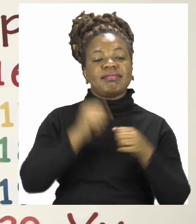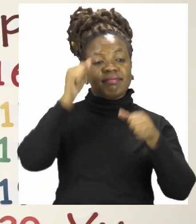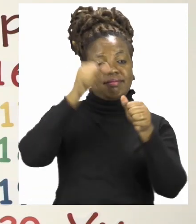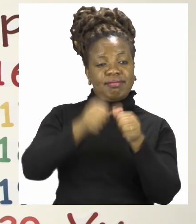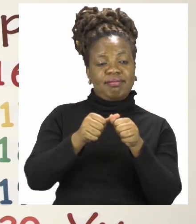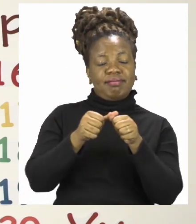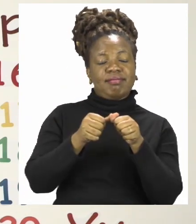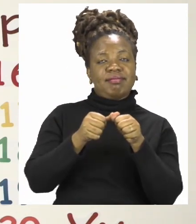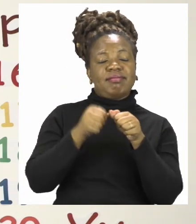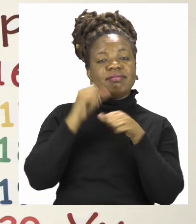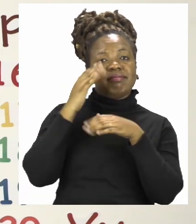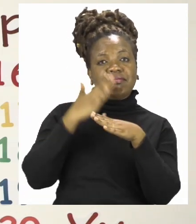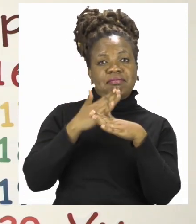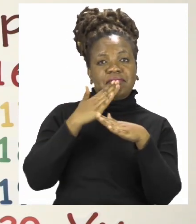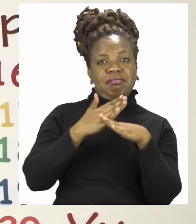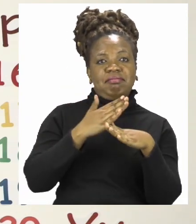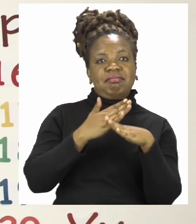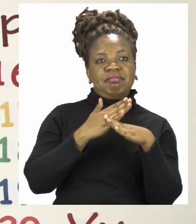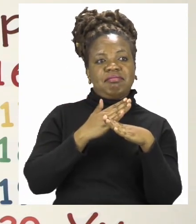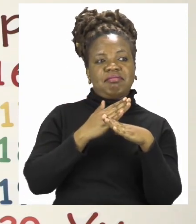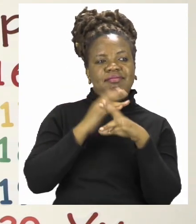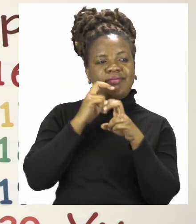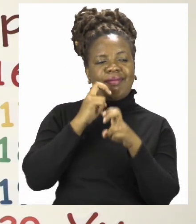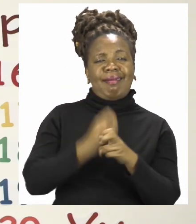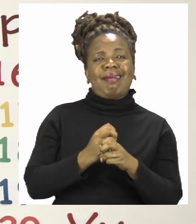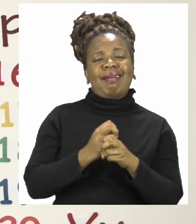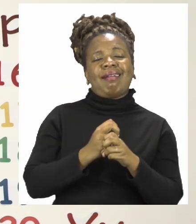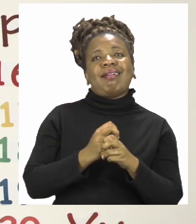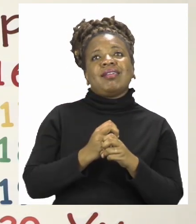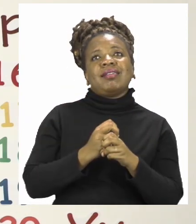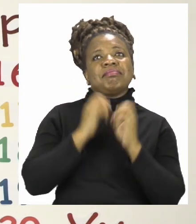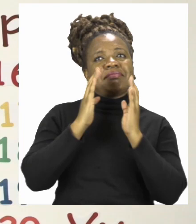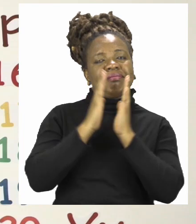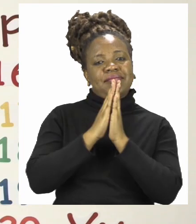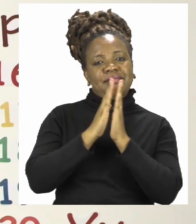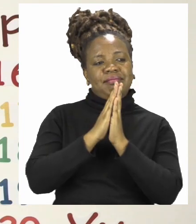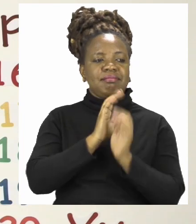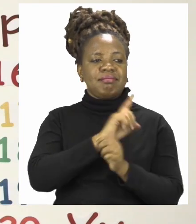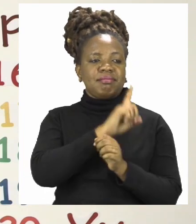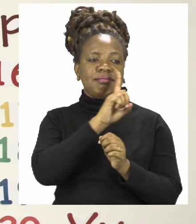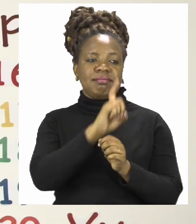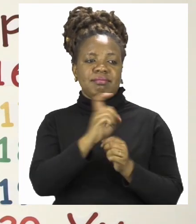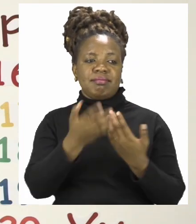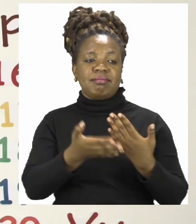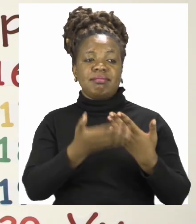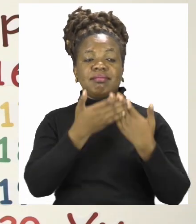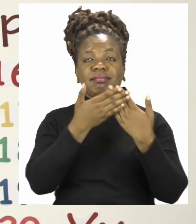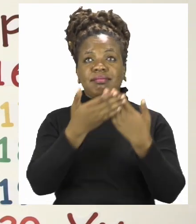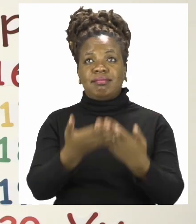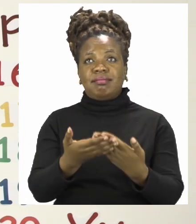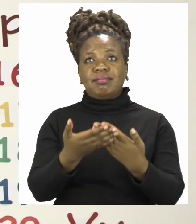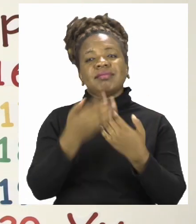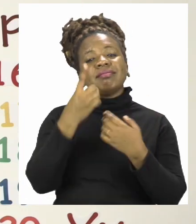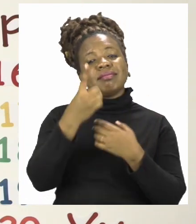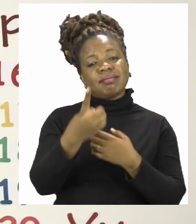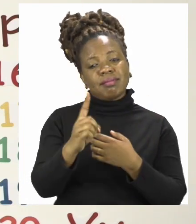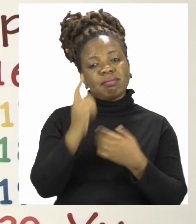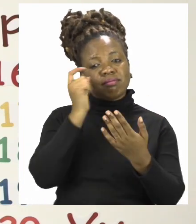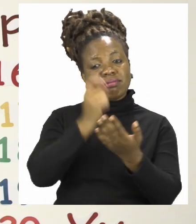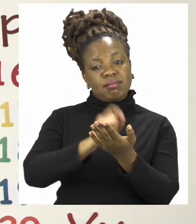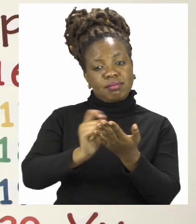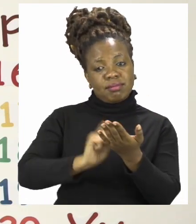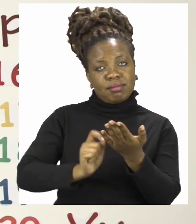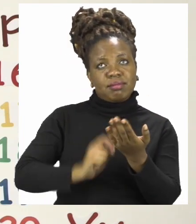or the exercise is a little bit hard for you, just ask for help. But make sure that you finish your work